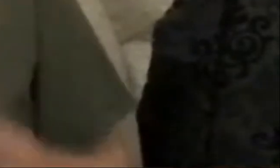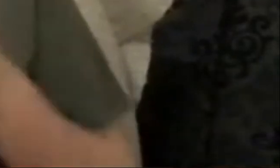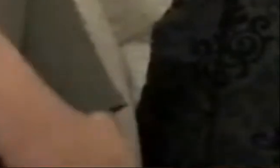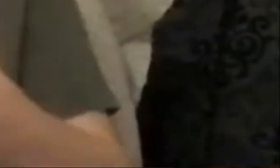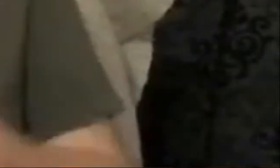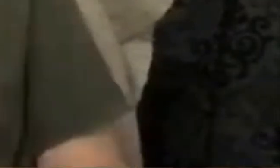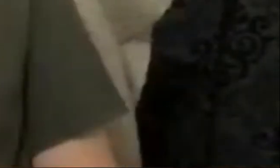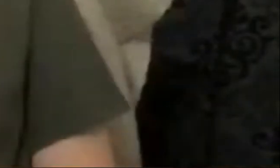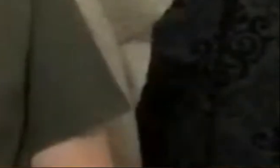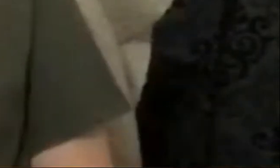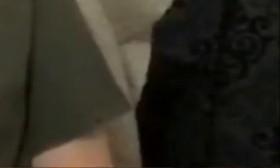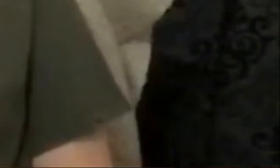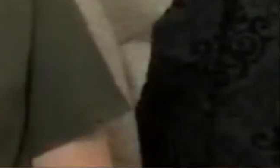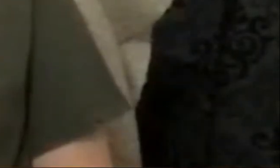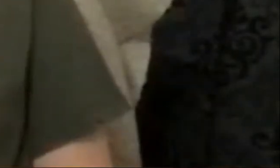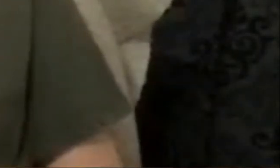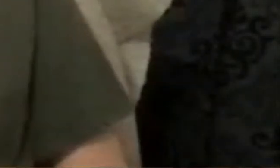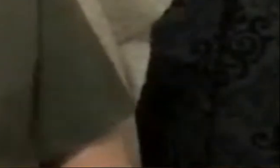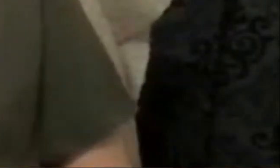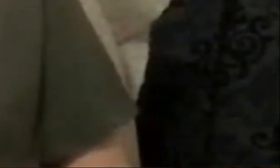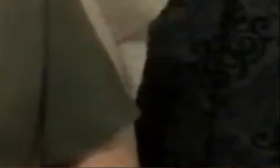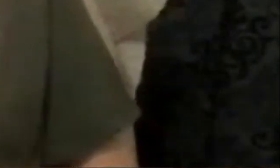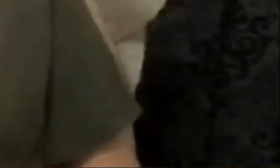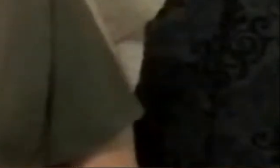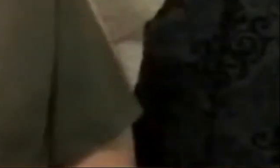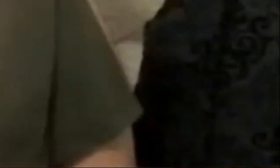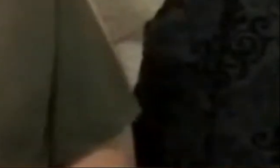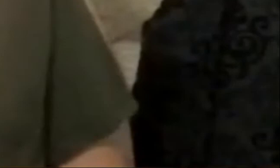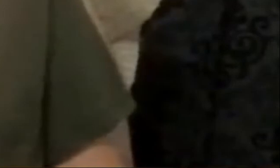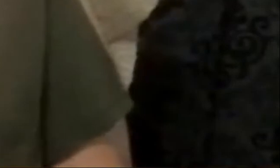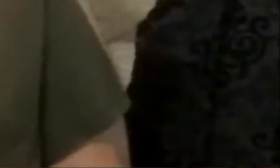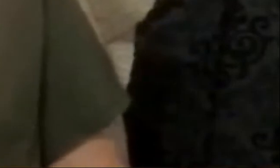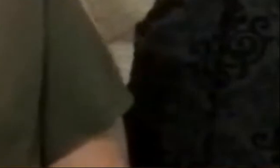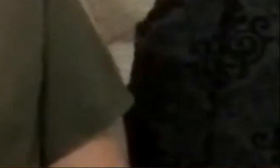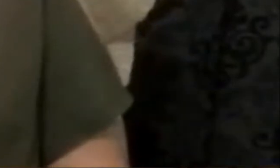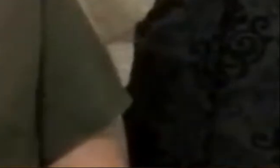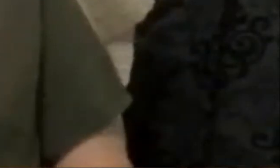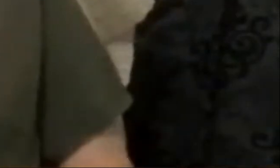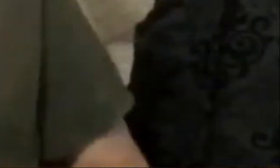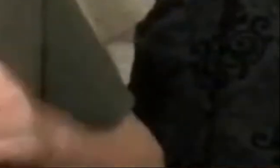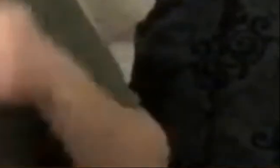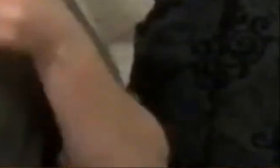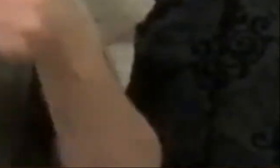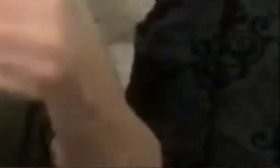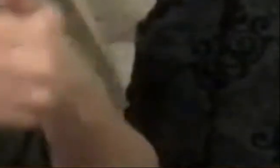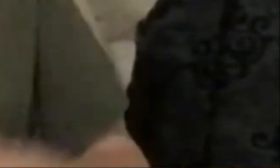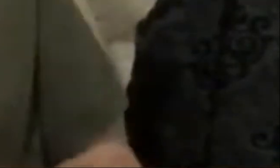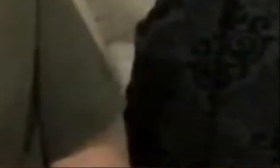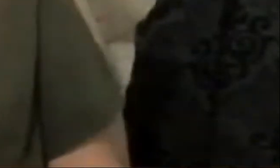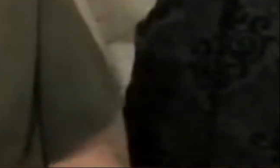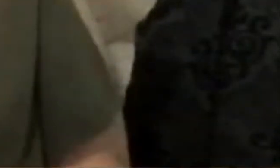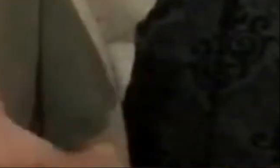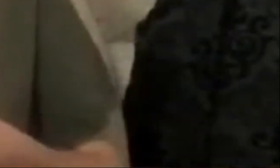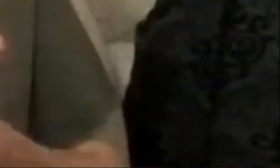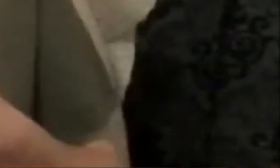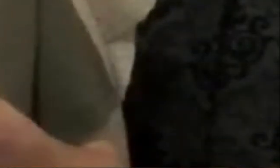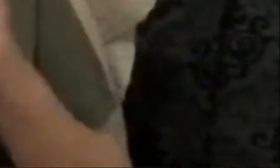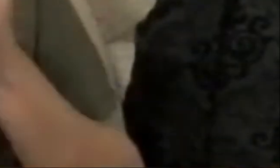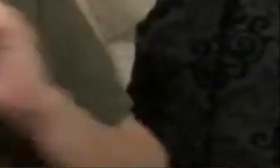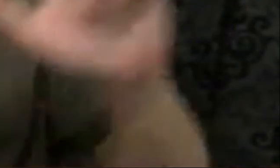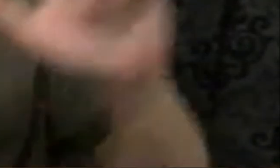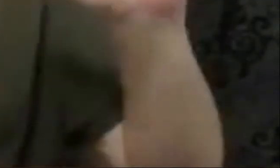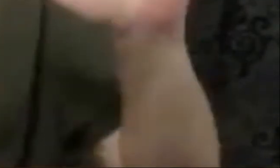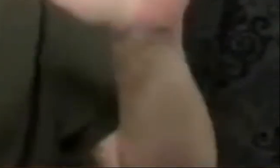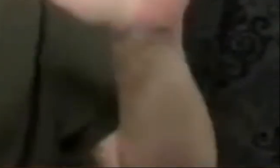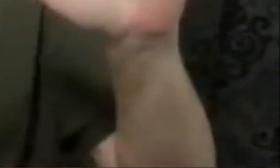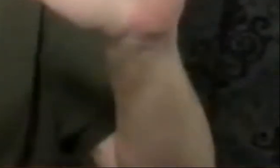you. You're on mute, Irene. Okay, here we go. And I'm going to share my screen, and I'm